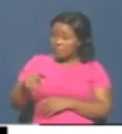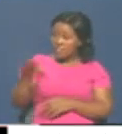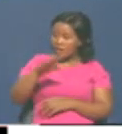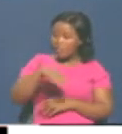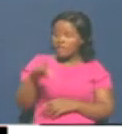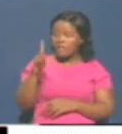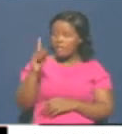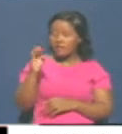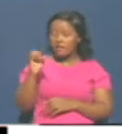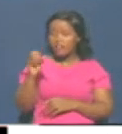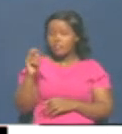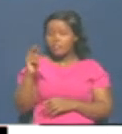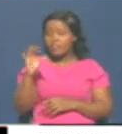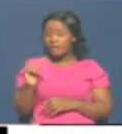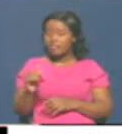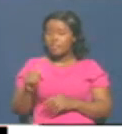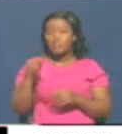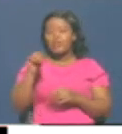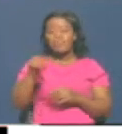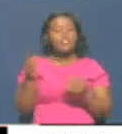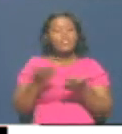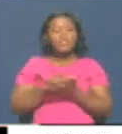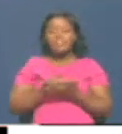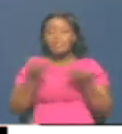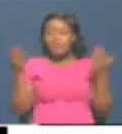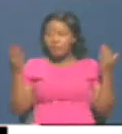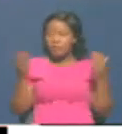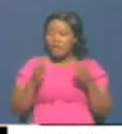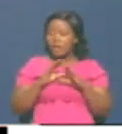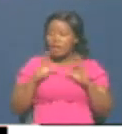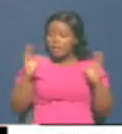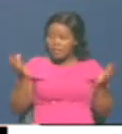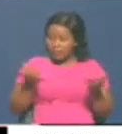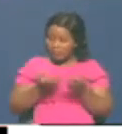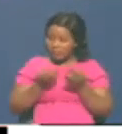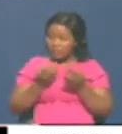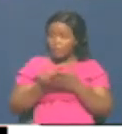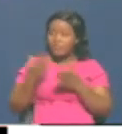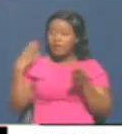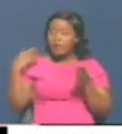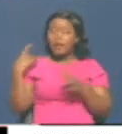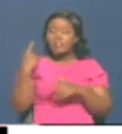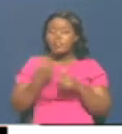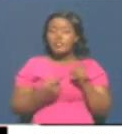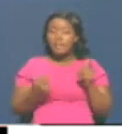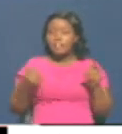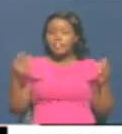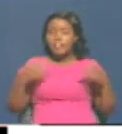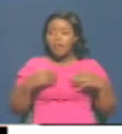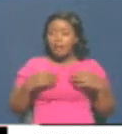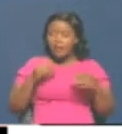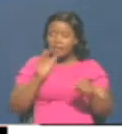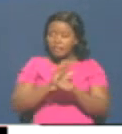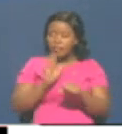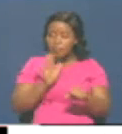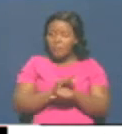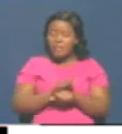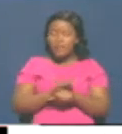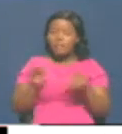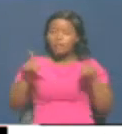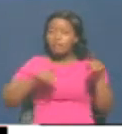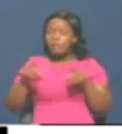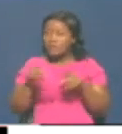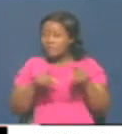world. Last year, we saw tourism being crippled to its knees. All is not